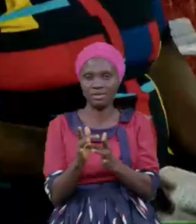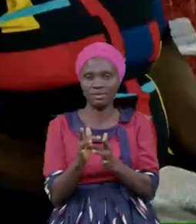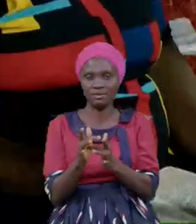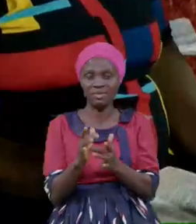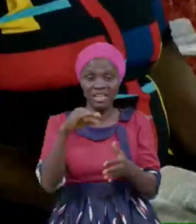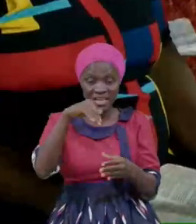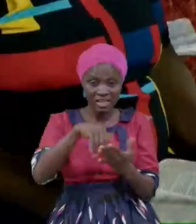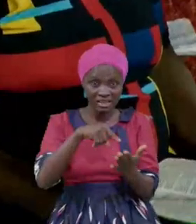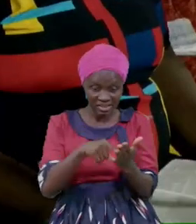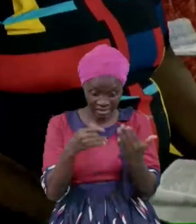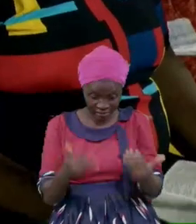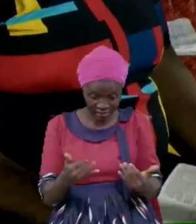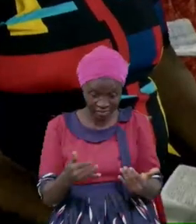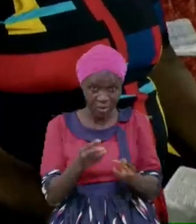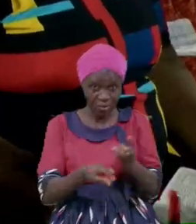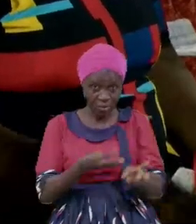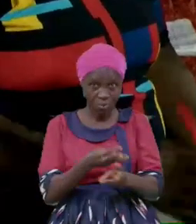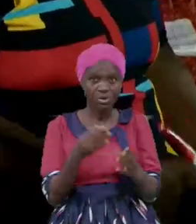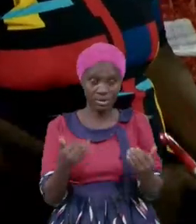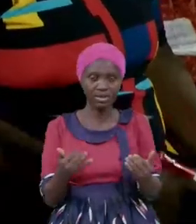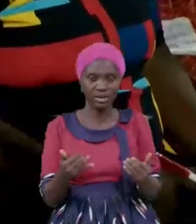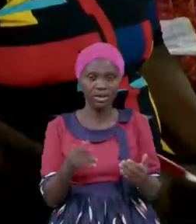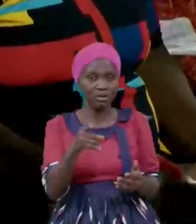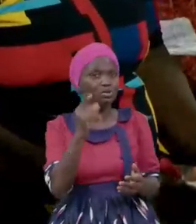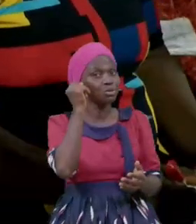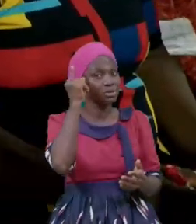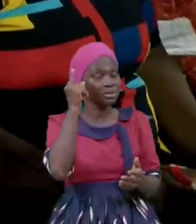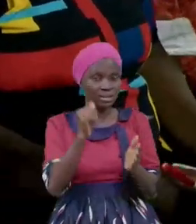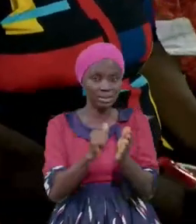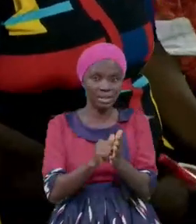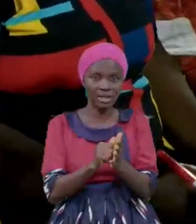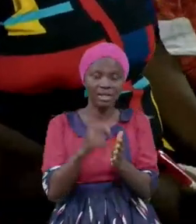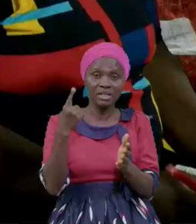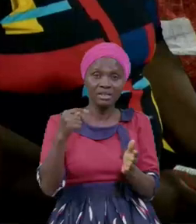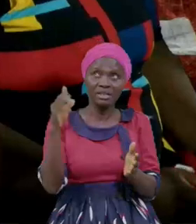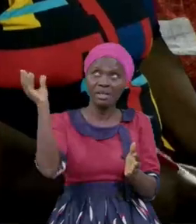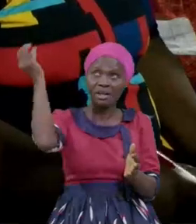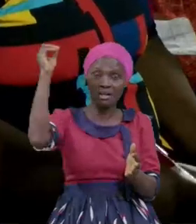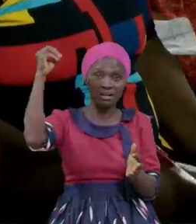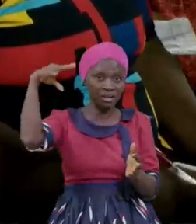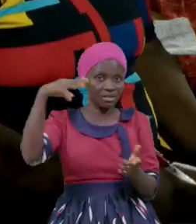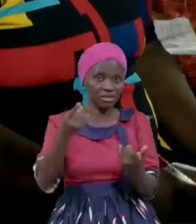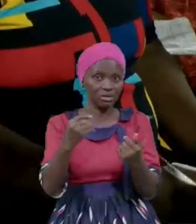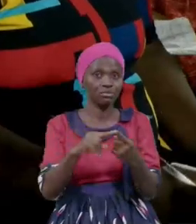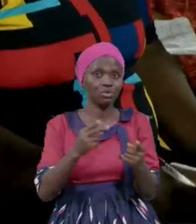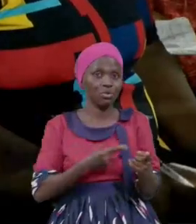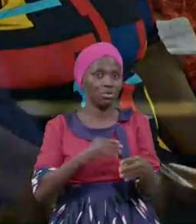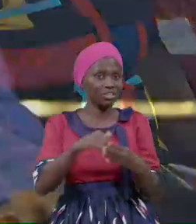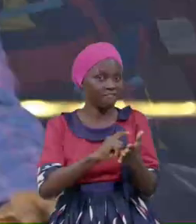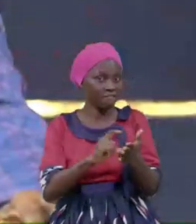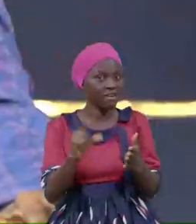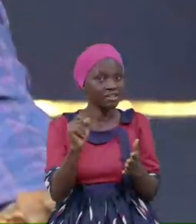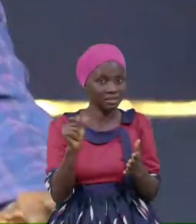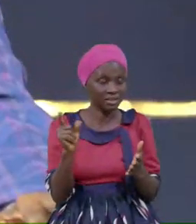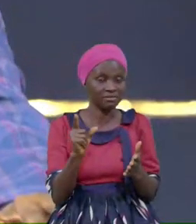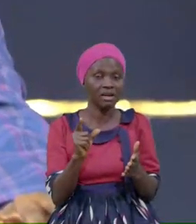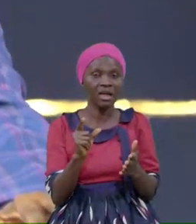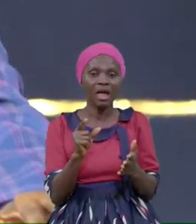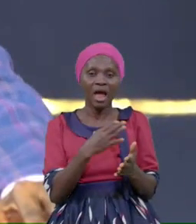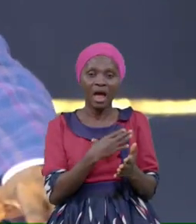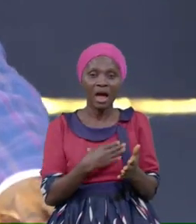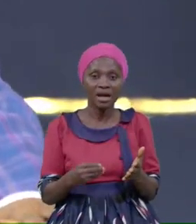world, you understand? The grace comes to us in verse 11. And the very next verse, and the very